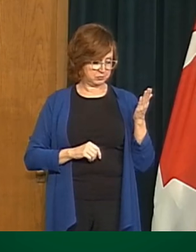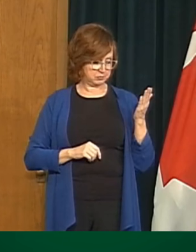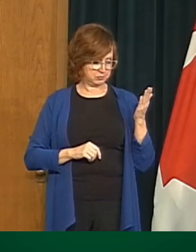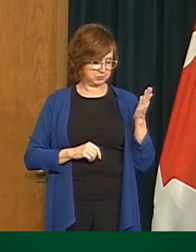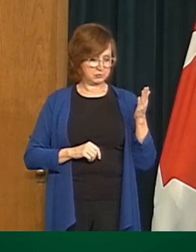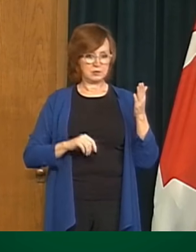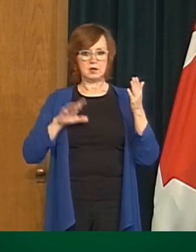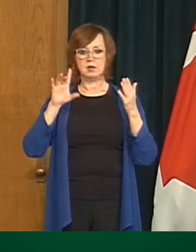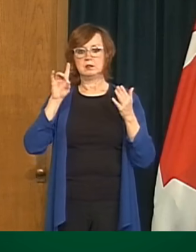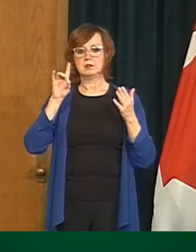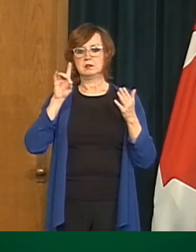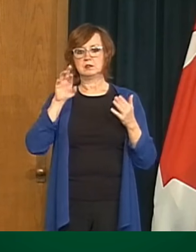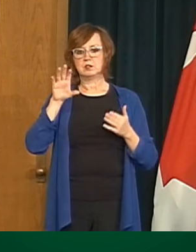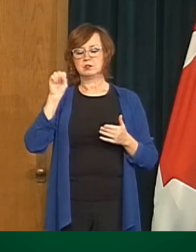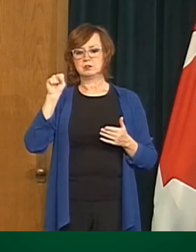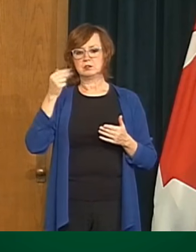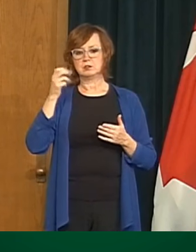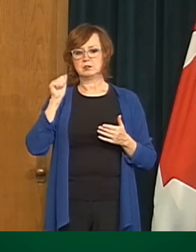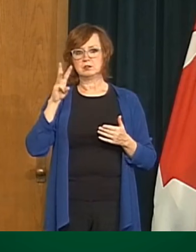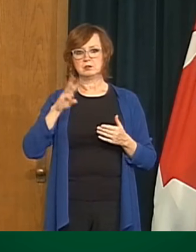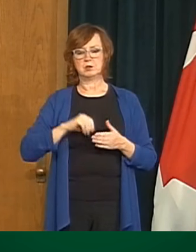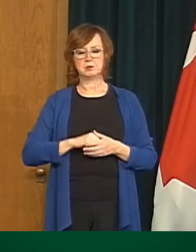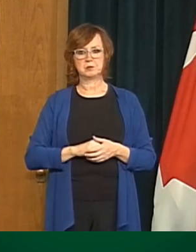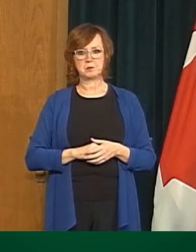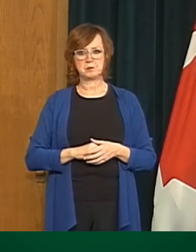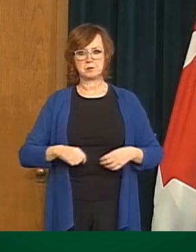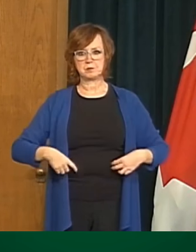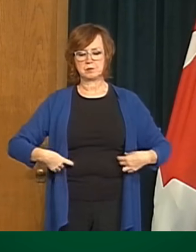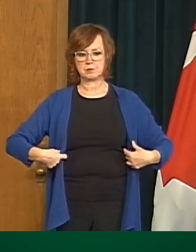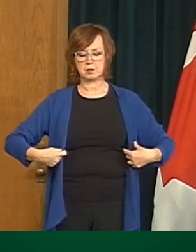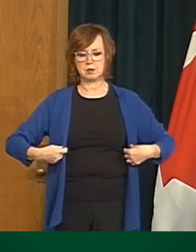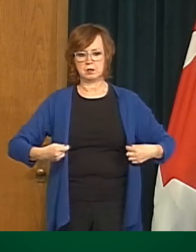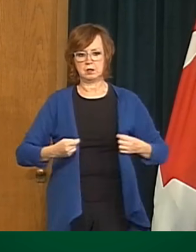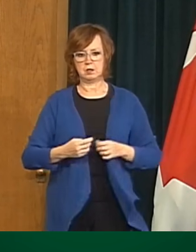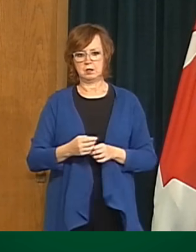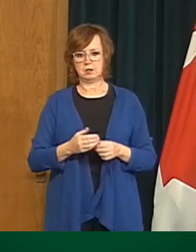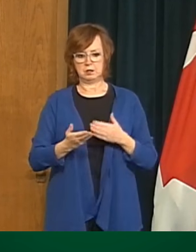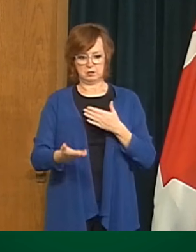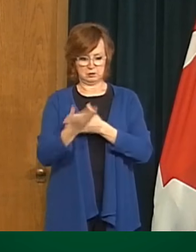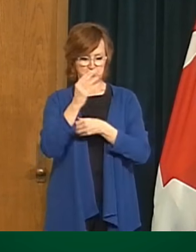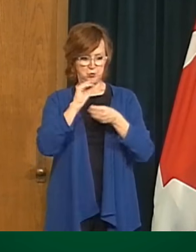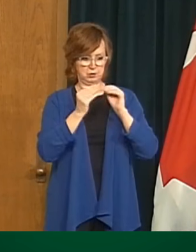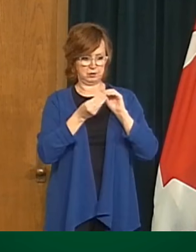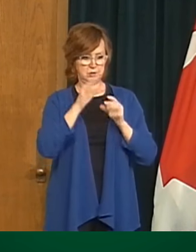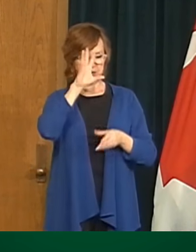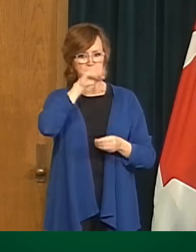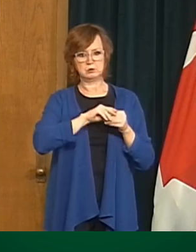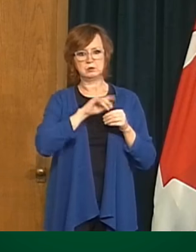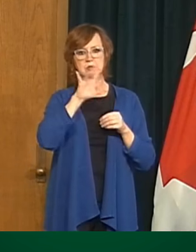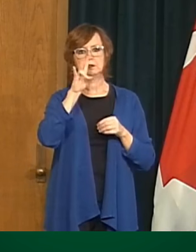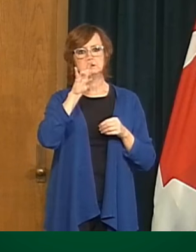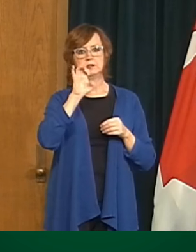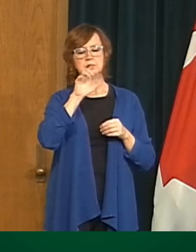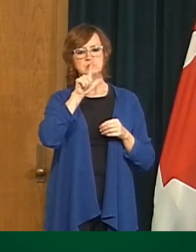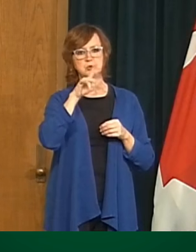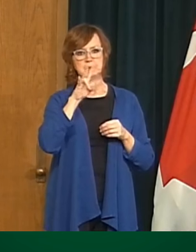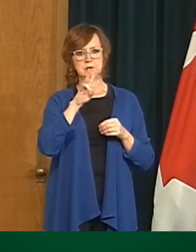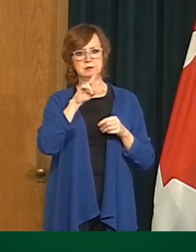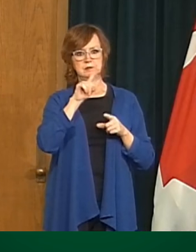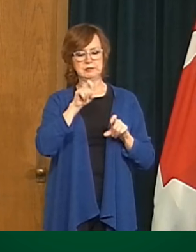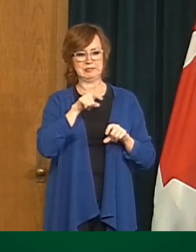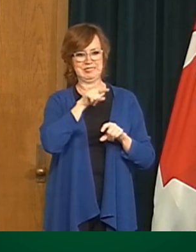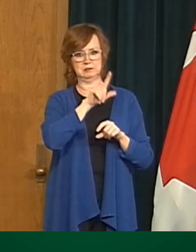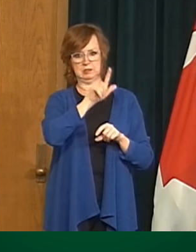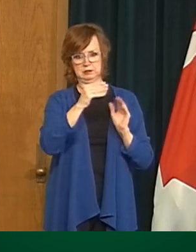It's Susan Shaw here. I believe that the accurate number as of this morning is that's been a total of 727 tests